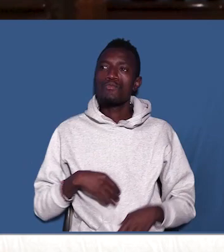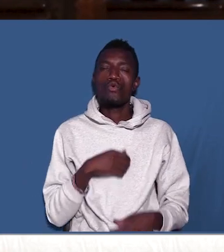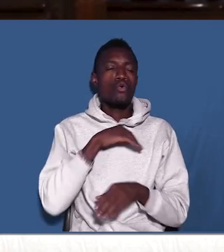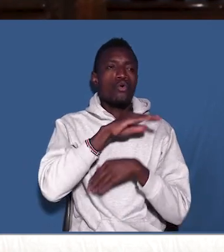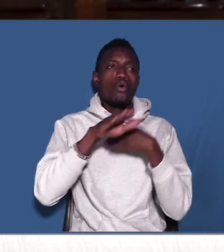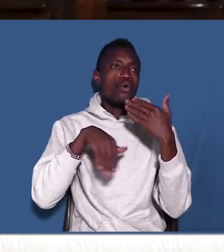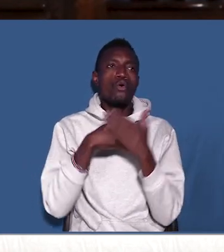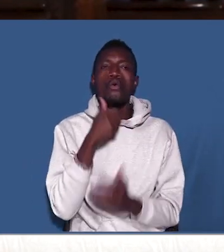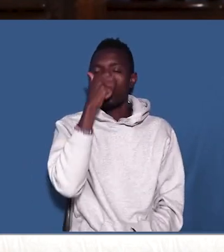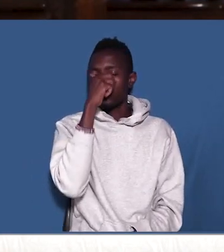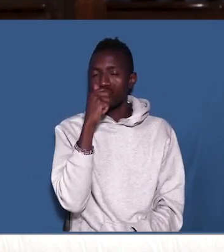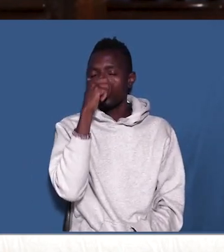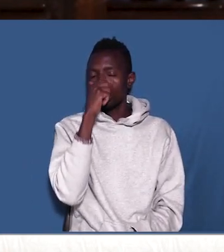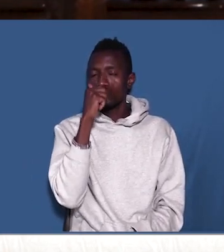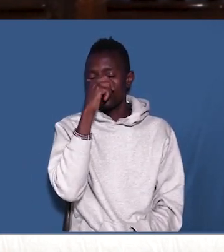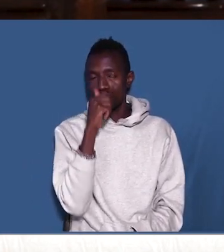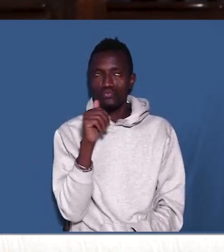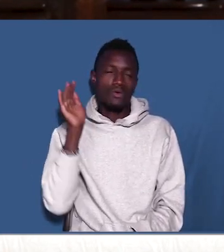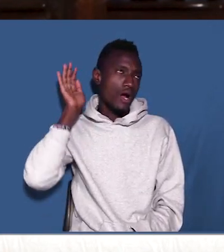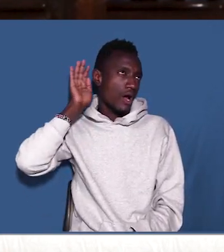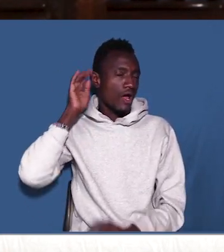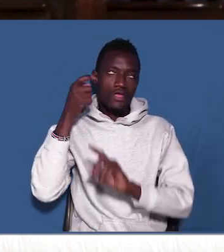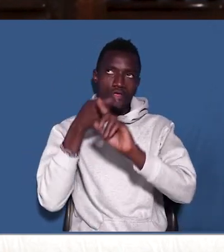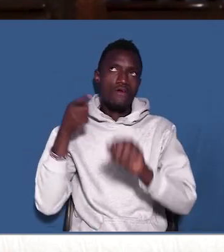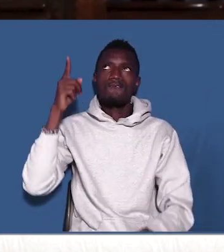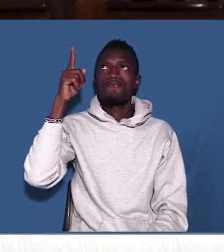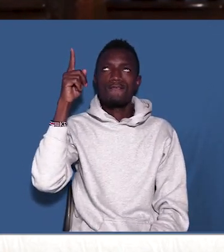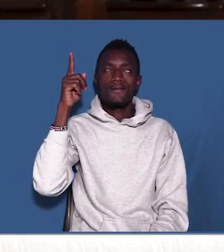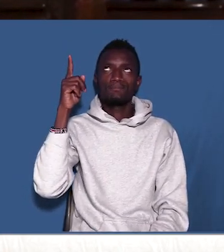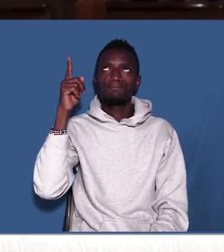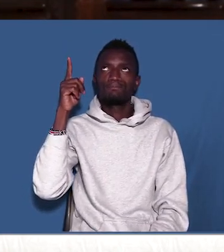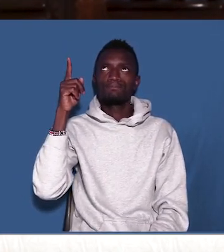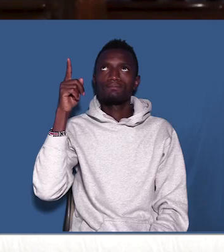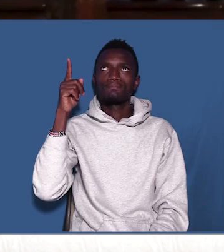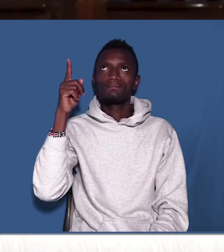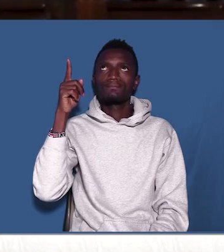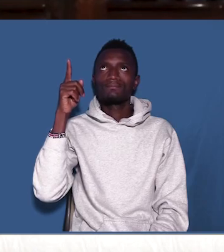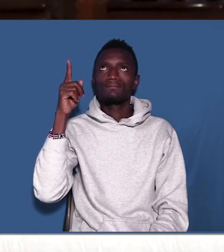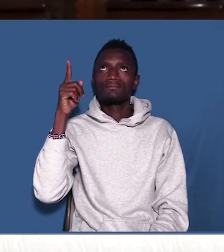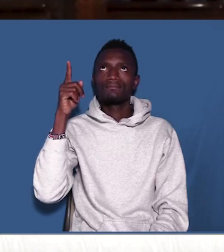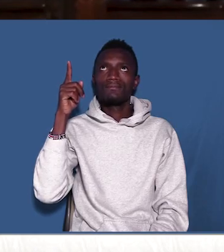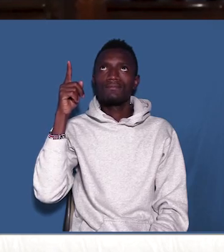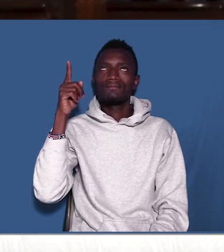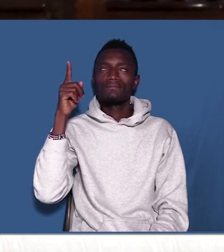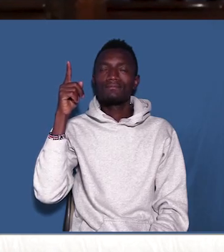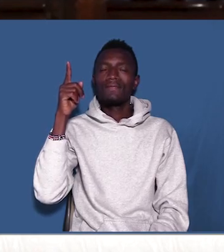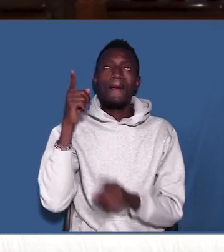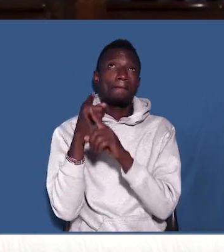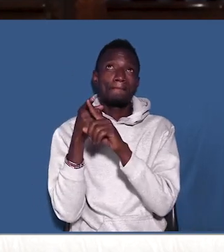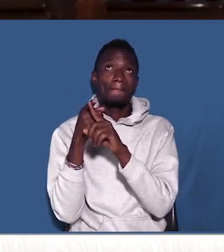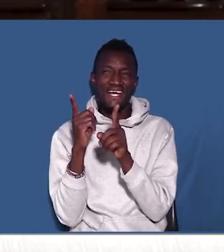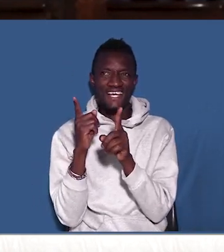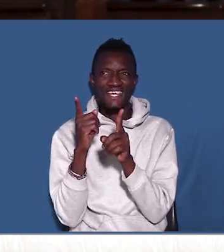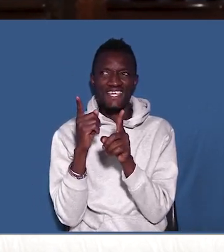wish to hear you speak clearly to their hearts. But because